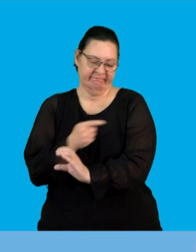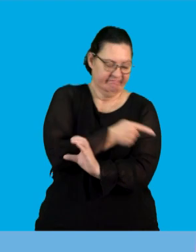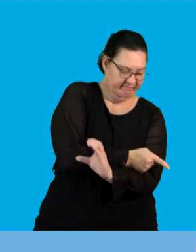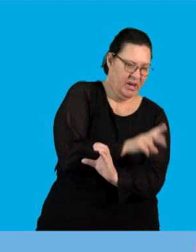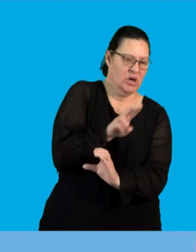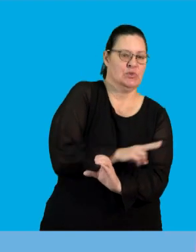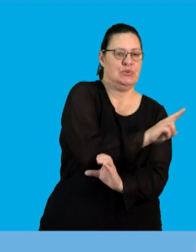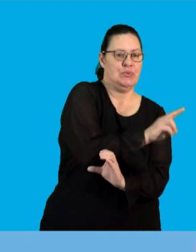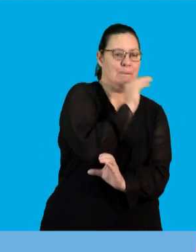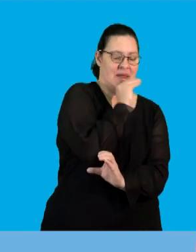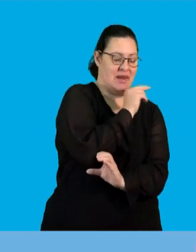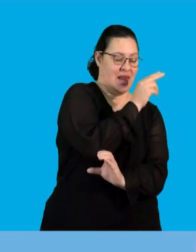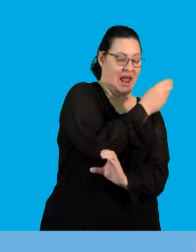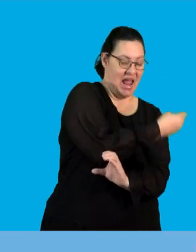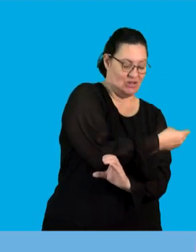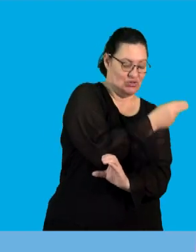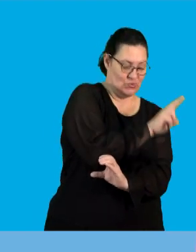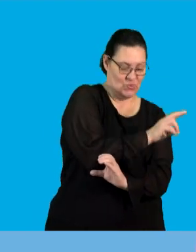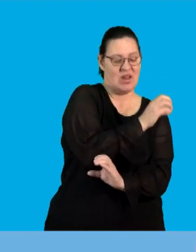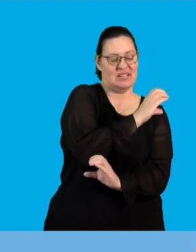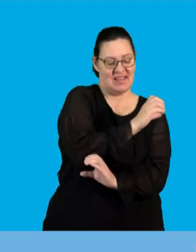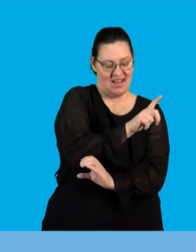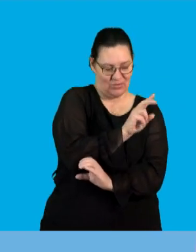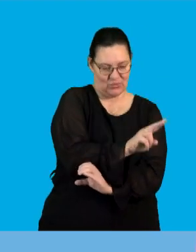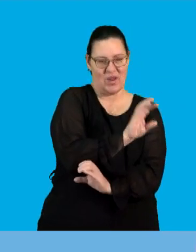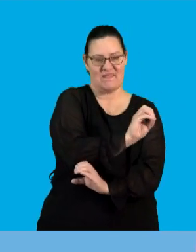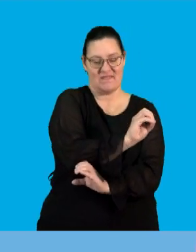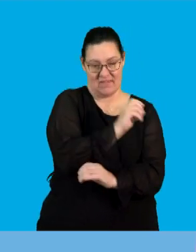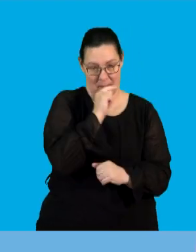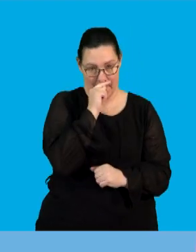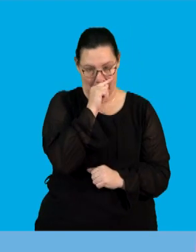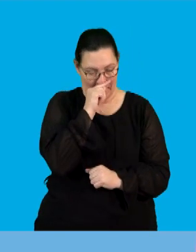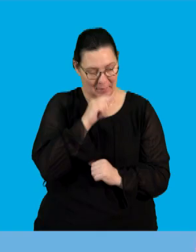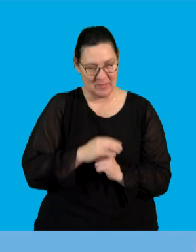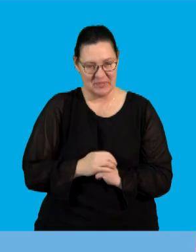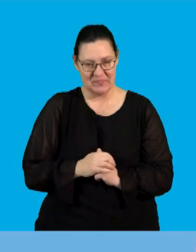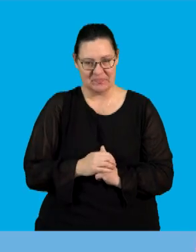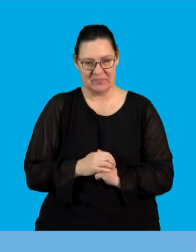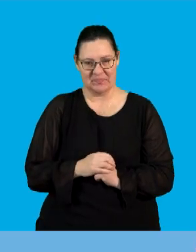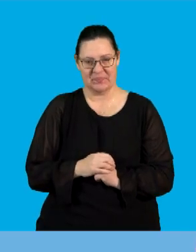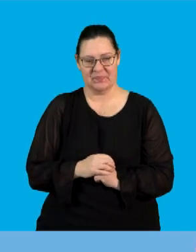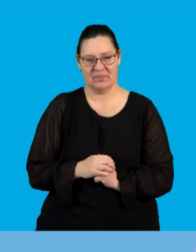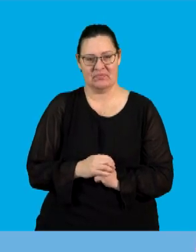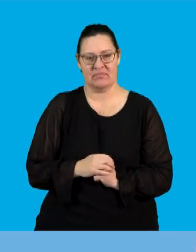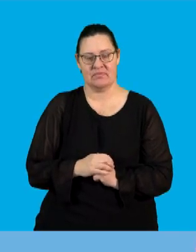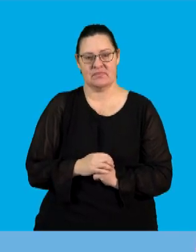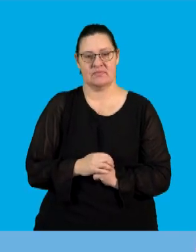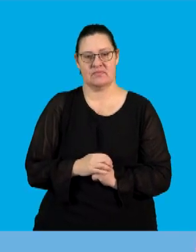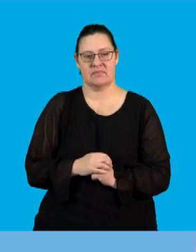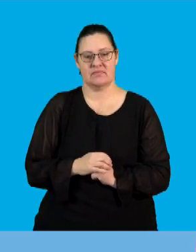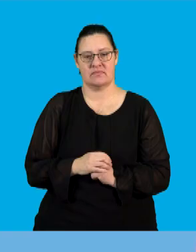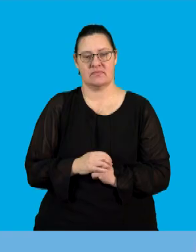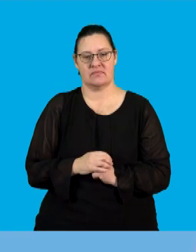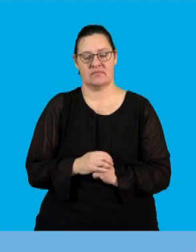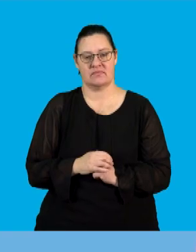and the oxygen are balanced. We didn't tamper with those. We only changed the coefficient of the HCl, which now made us to be able